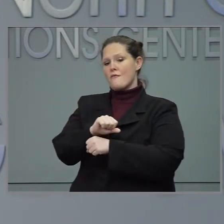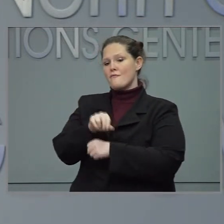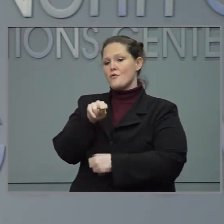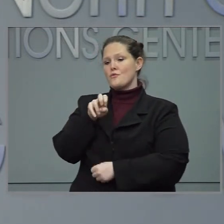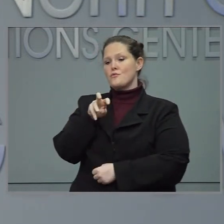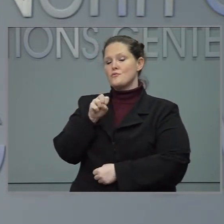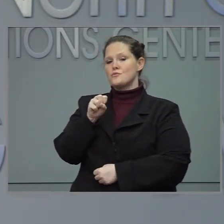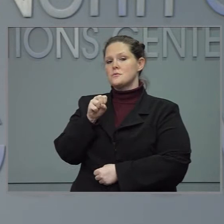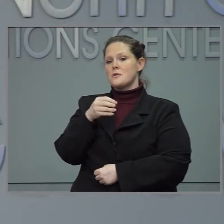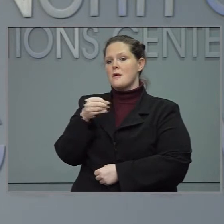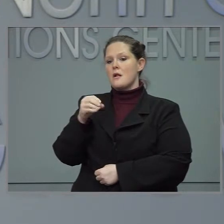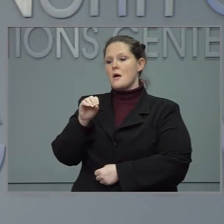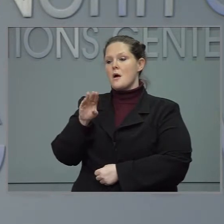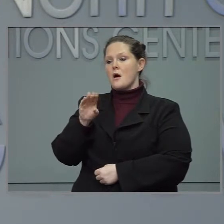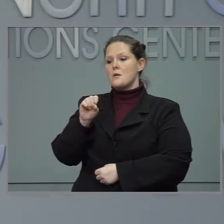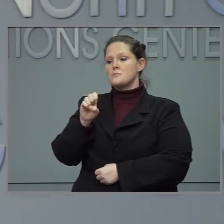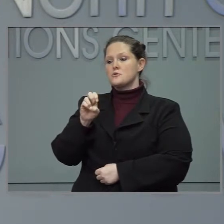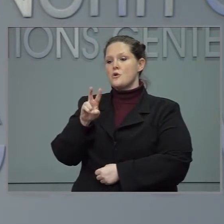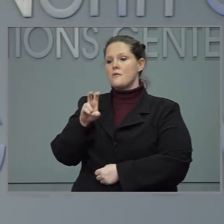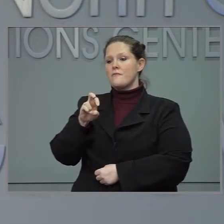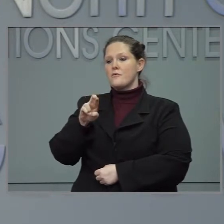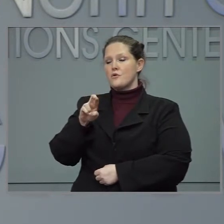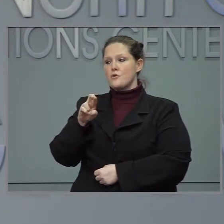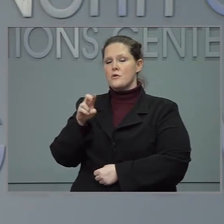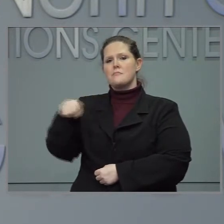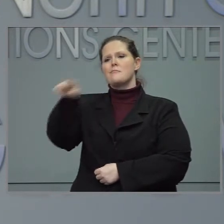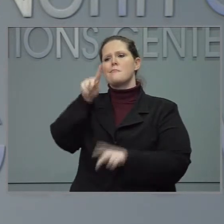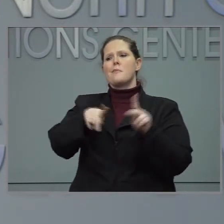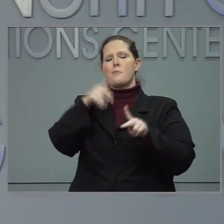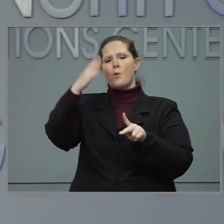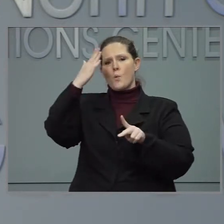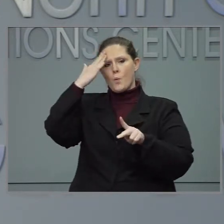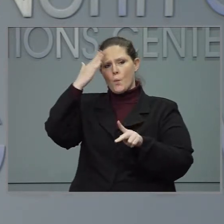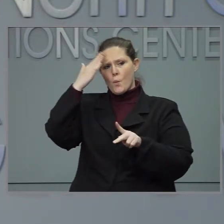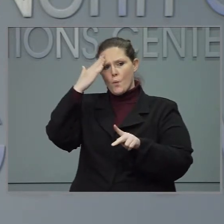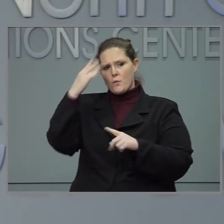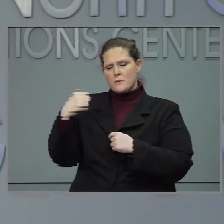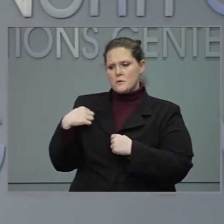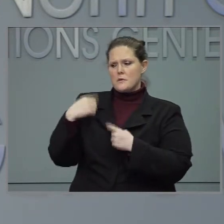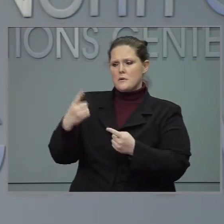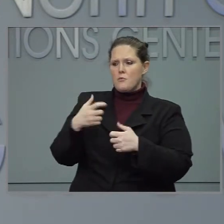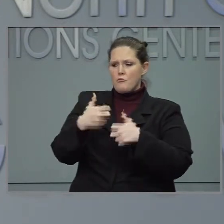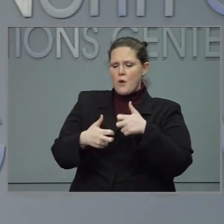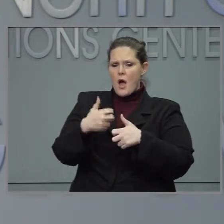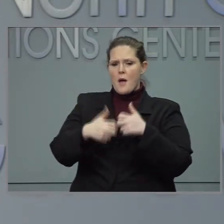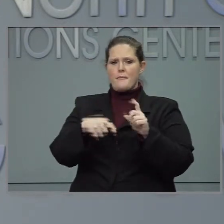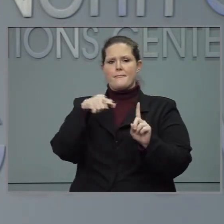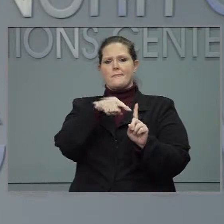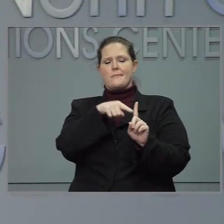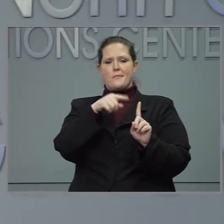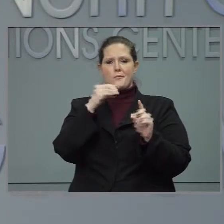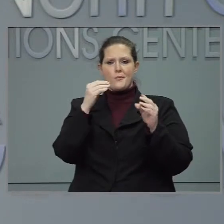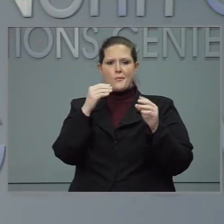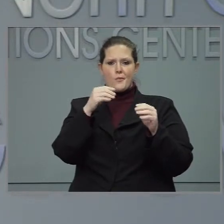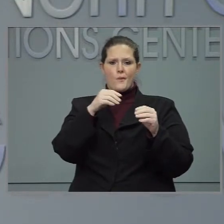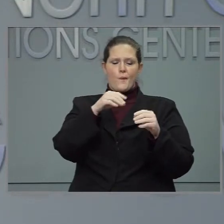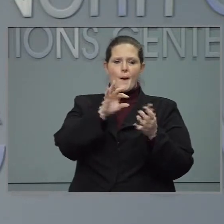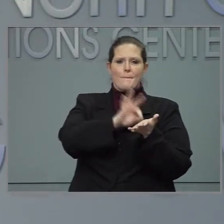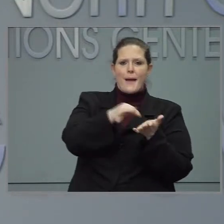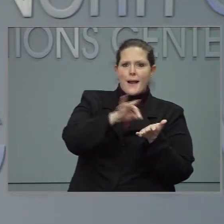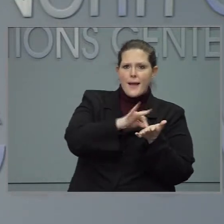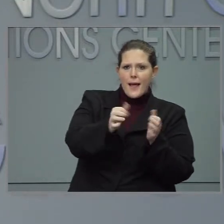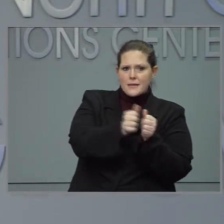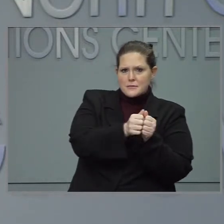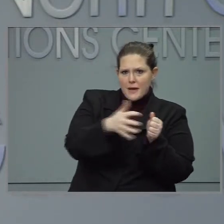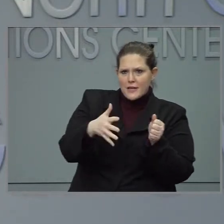As everybody knows, the two big issues last time are, in addition to taxes, were teacher raises amounts and Medicaid